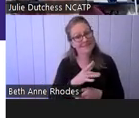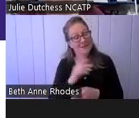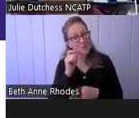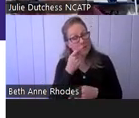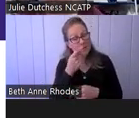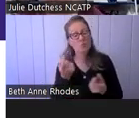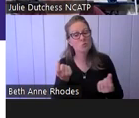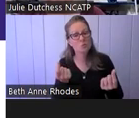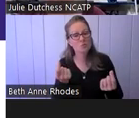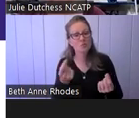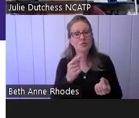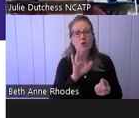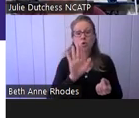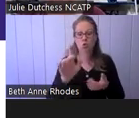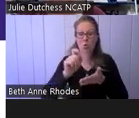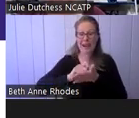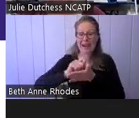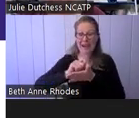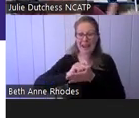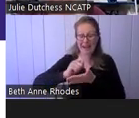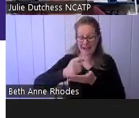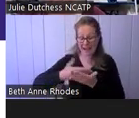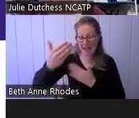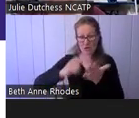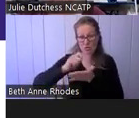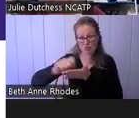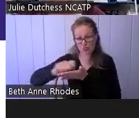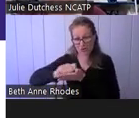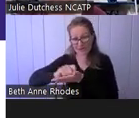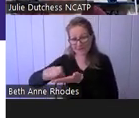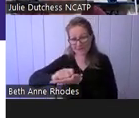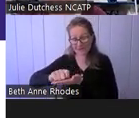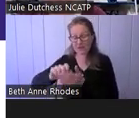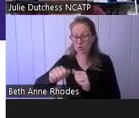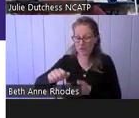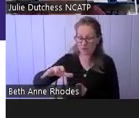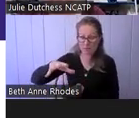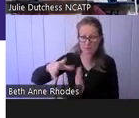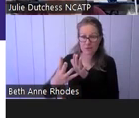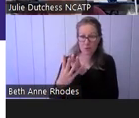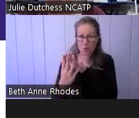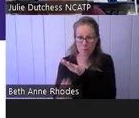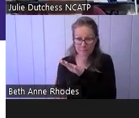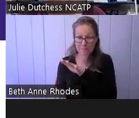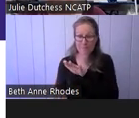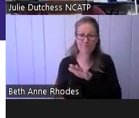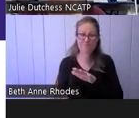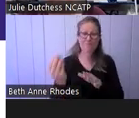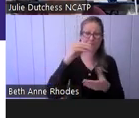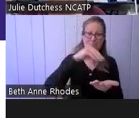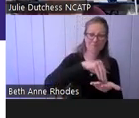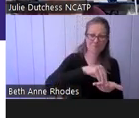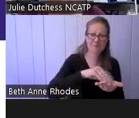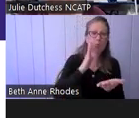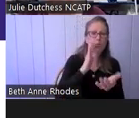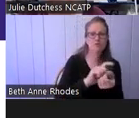let you take your handwritten notes and scan it and convert them to text. And then what I also really like is,